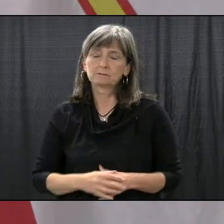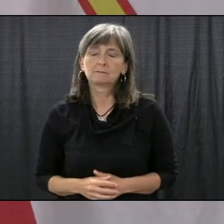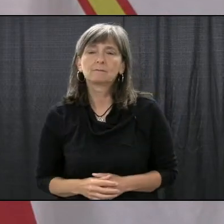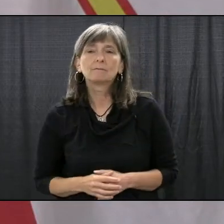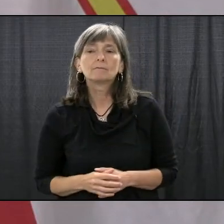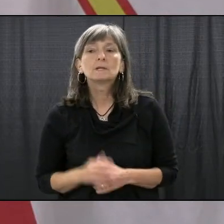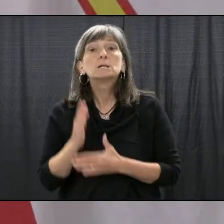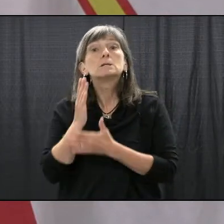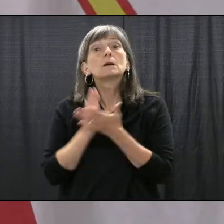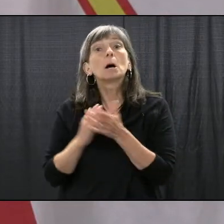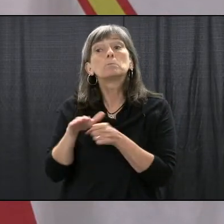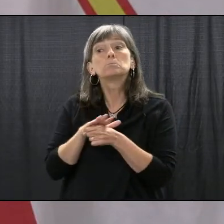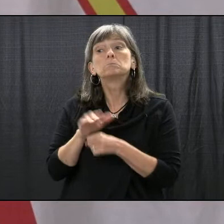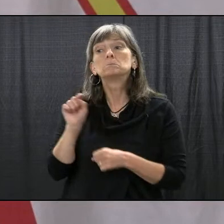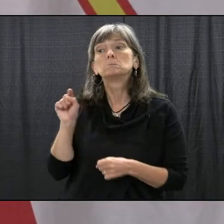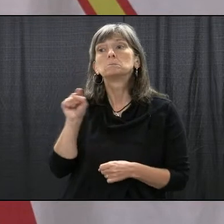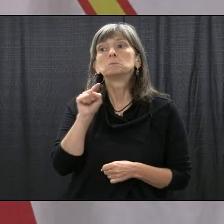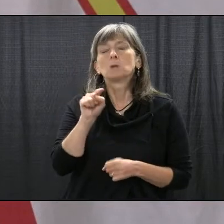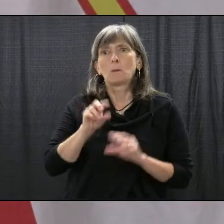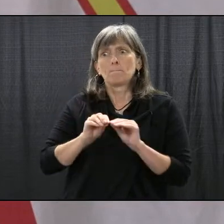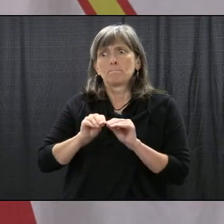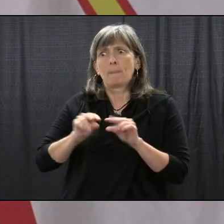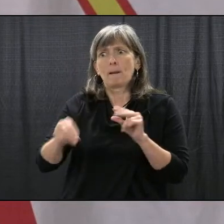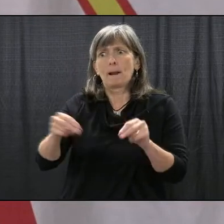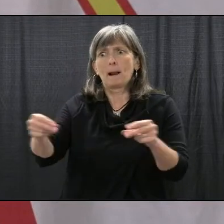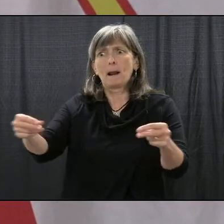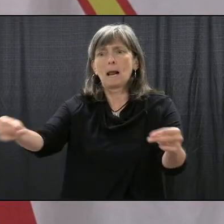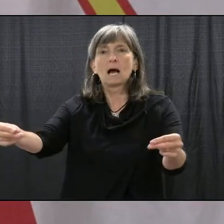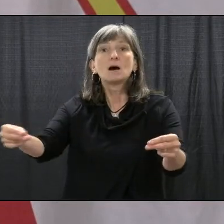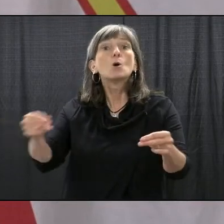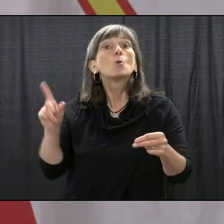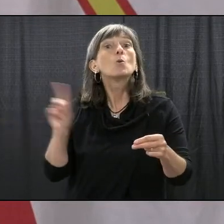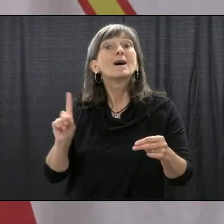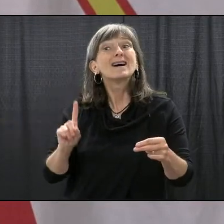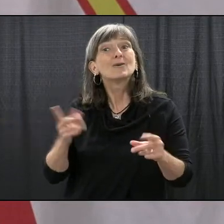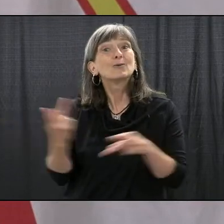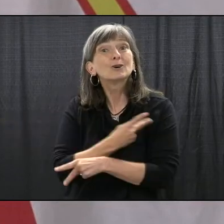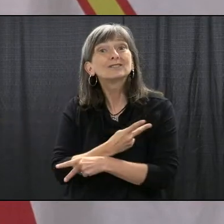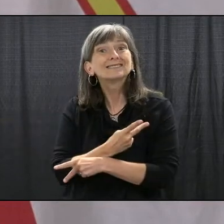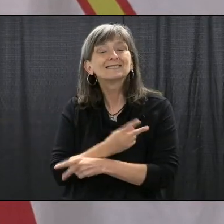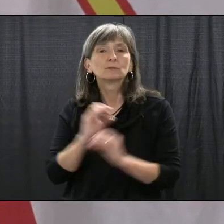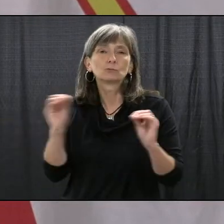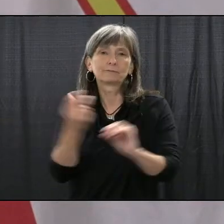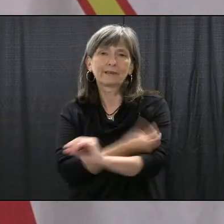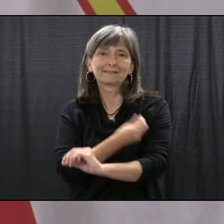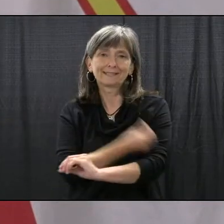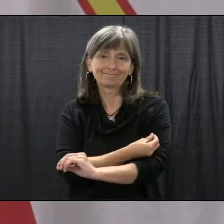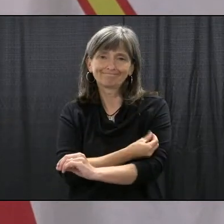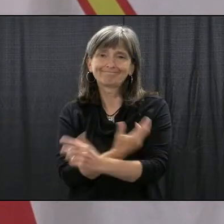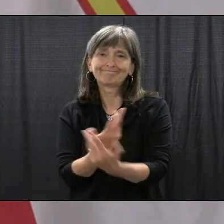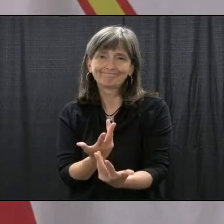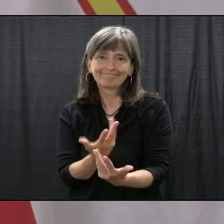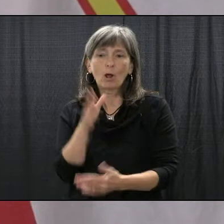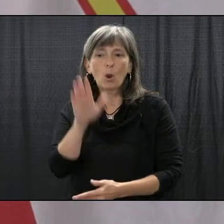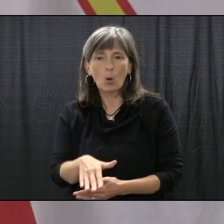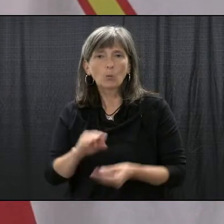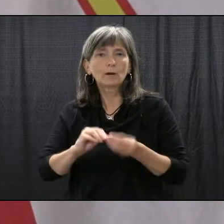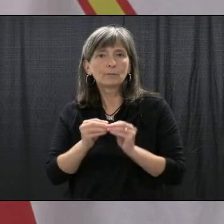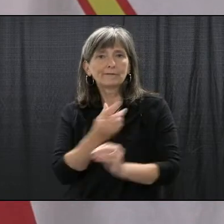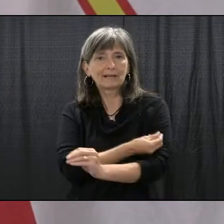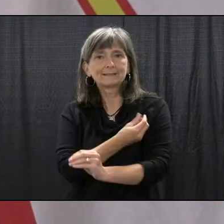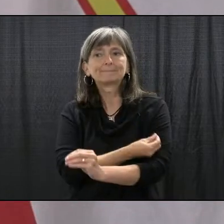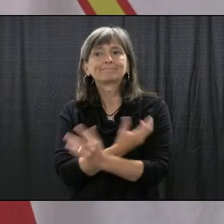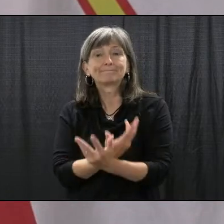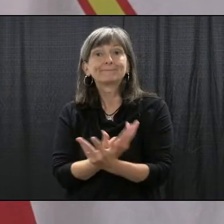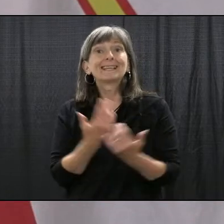Jurisdictions are reporting rapid spread of the virus in under-vaccinated populations and regions. In public health circles, this is now being